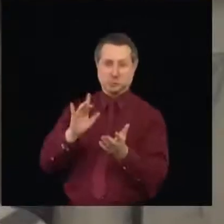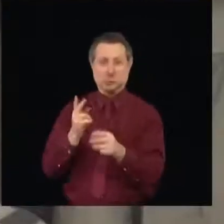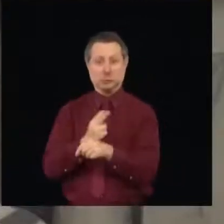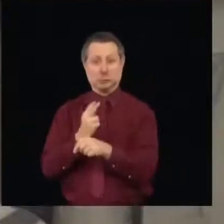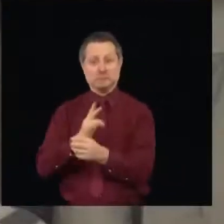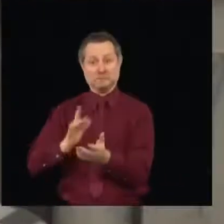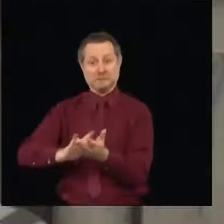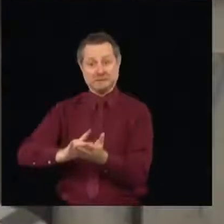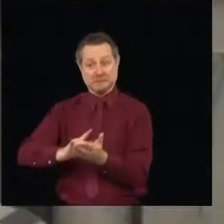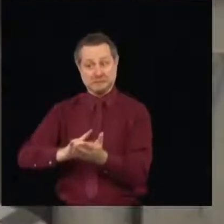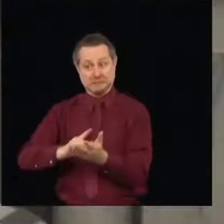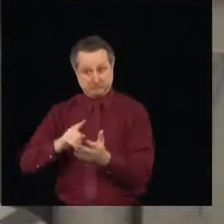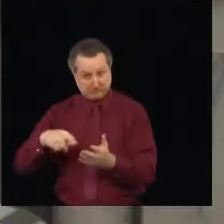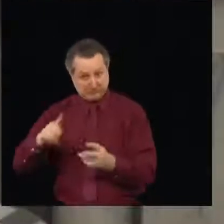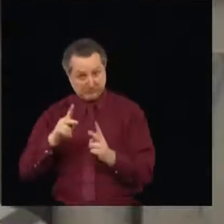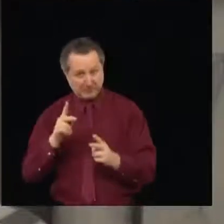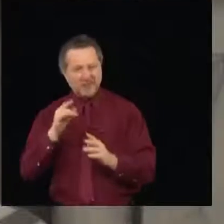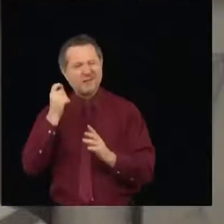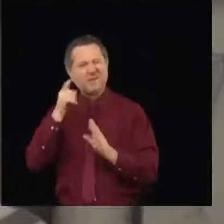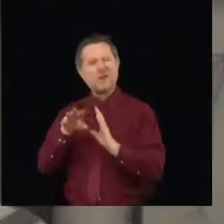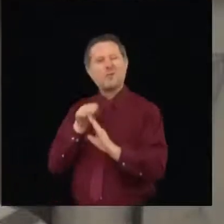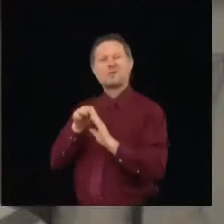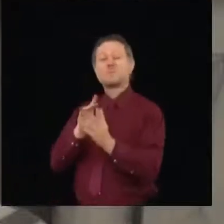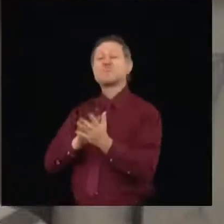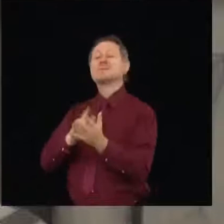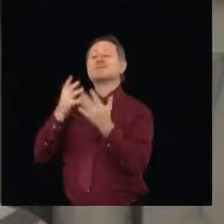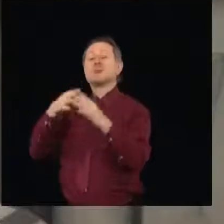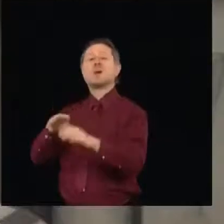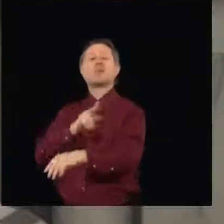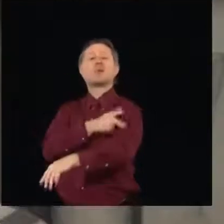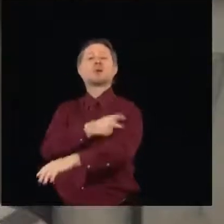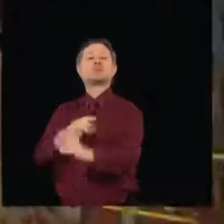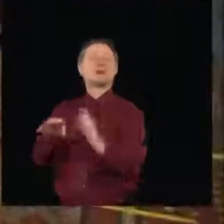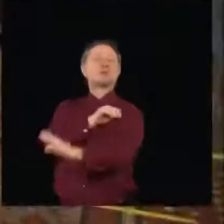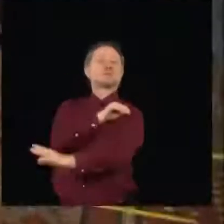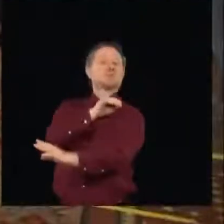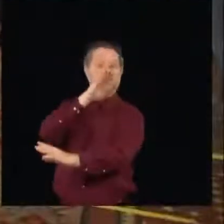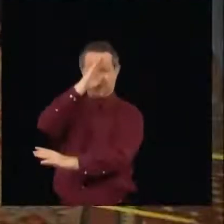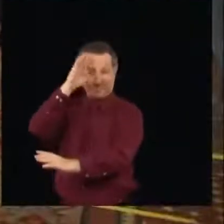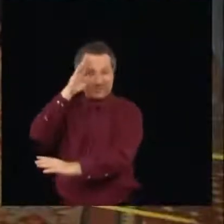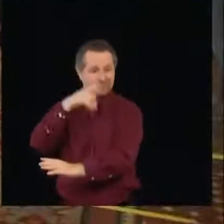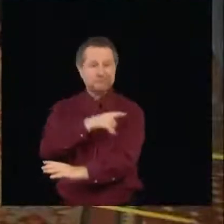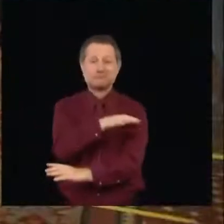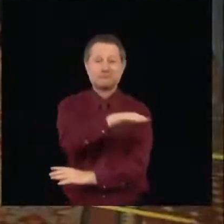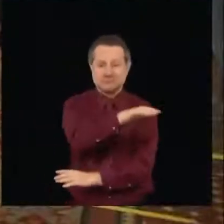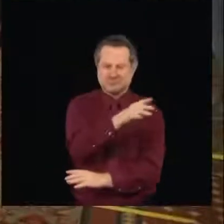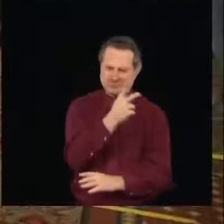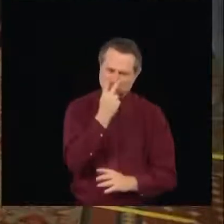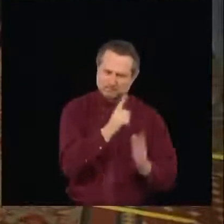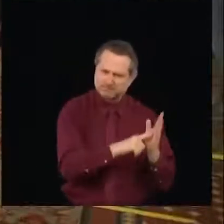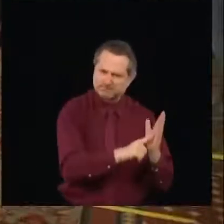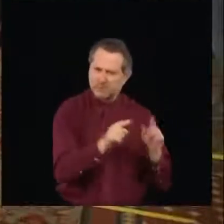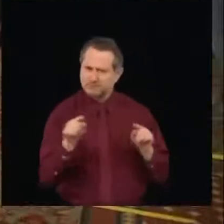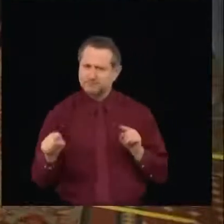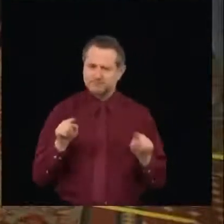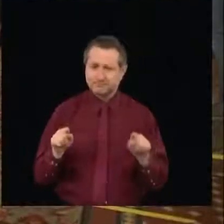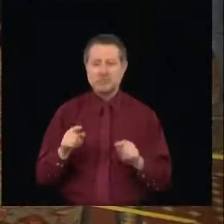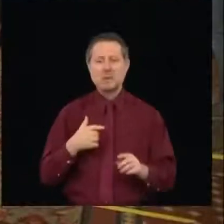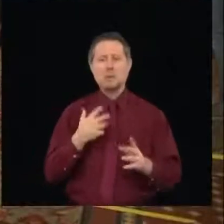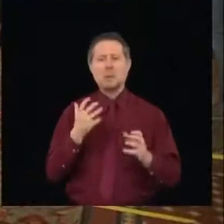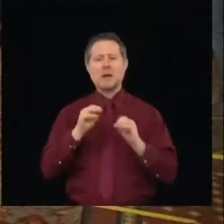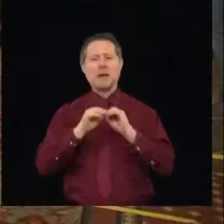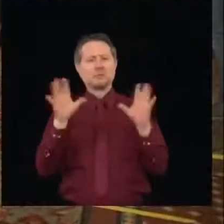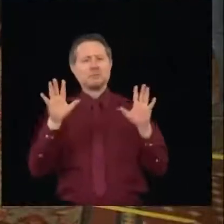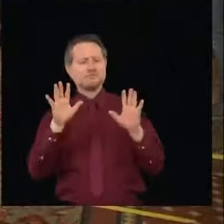are outpatient, and we'll wait and see what that data shows. And do you regret moving forward? Because there's just, you know, obviously there's been hearings this week. Yeah, we